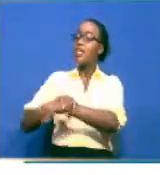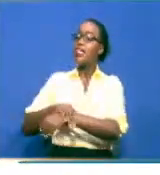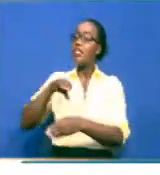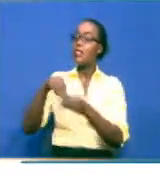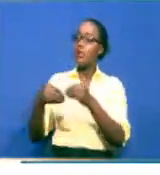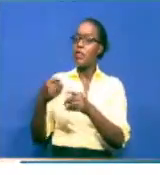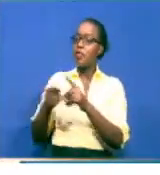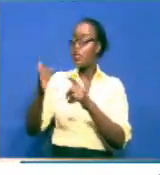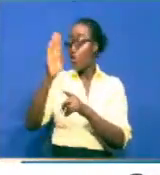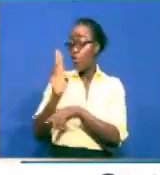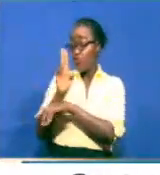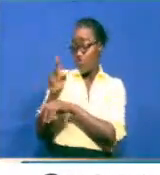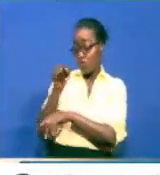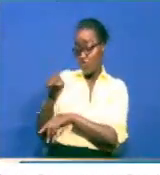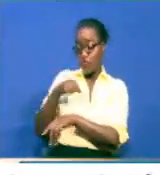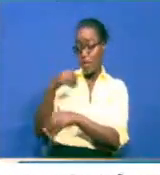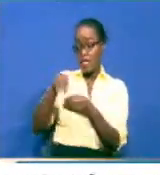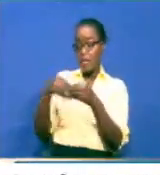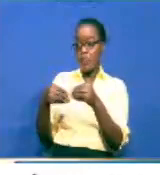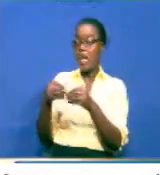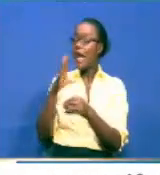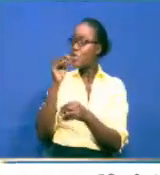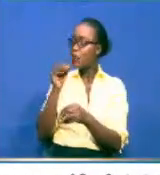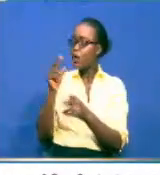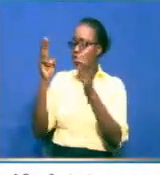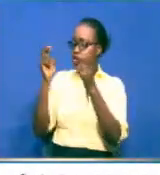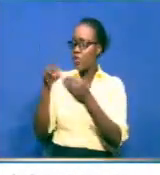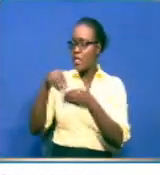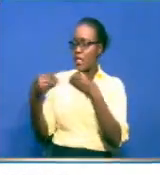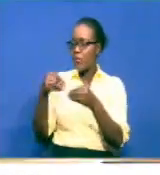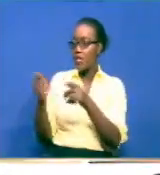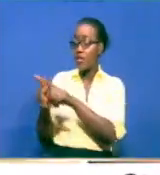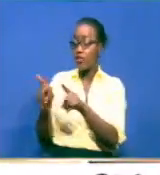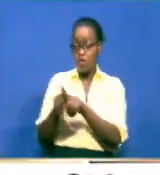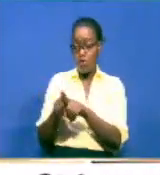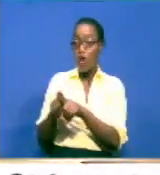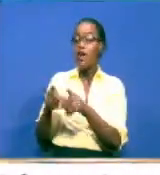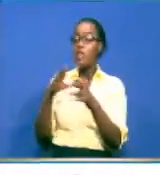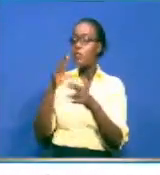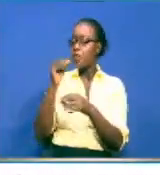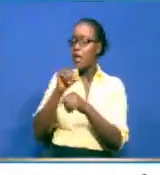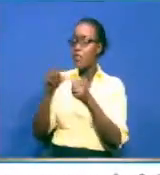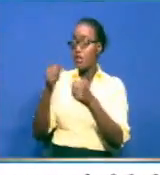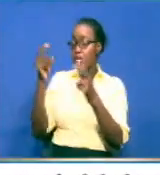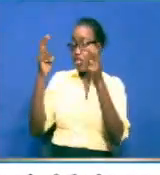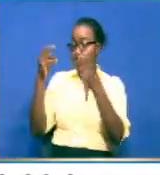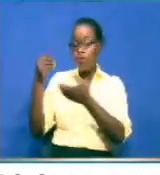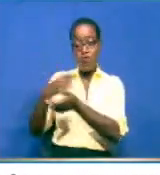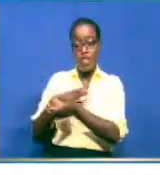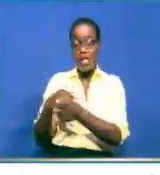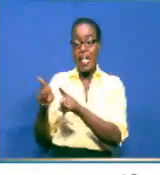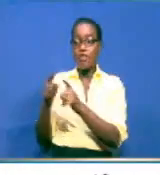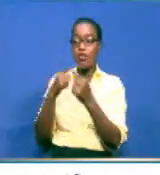used that to ensure that I'm speaking on issues of disability, mm-hmm. to ensure also that I'm speaking on issues of cancer. Even right now, as you talk about the